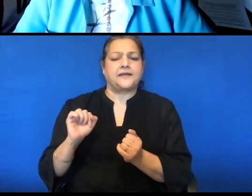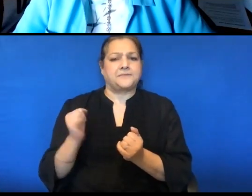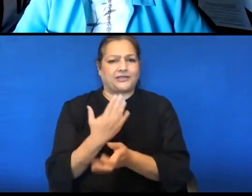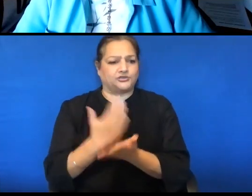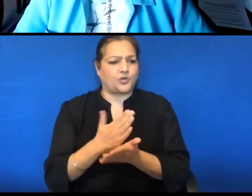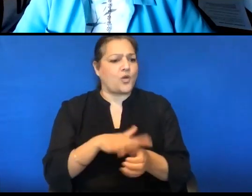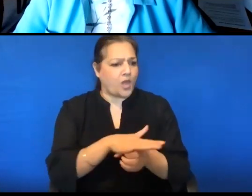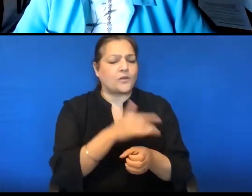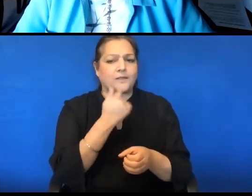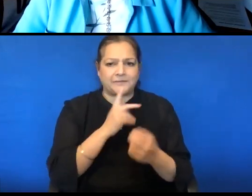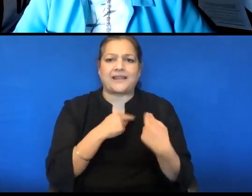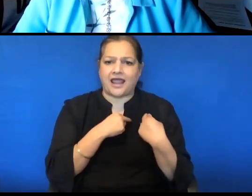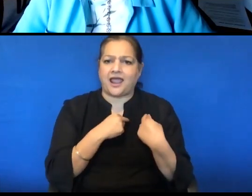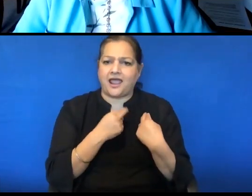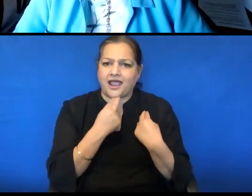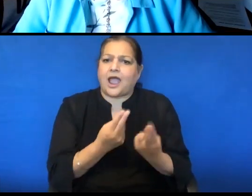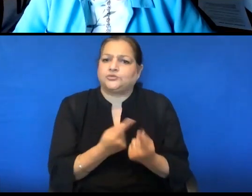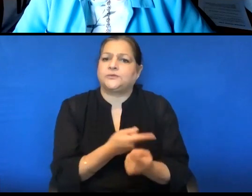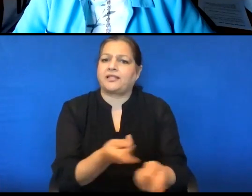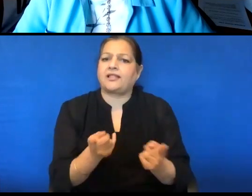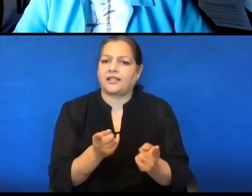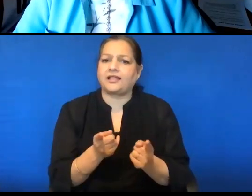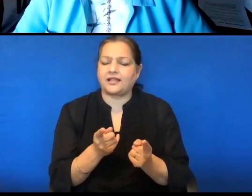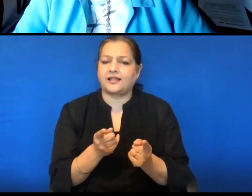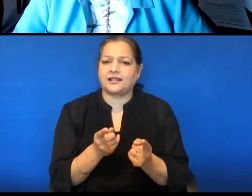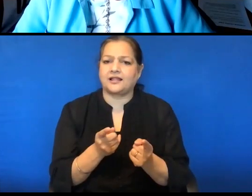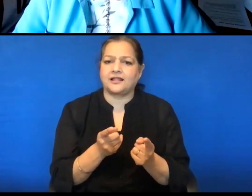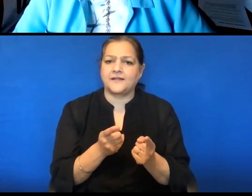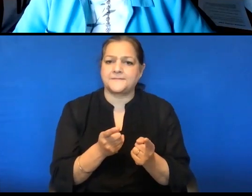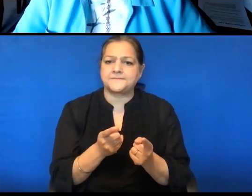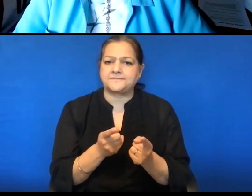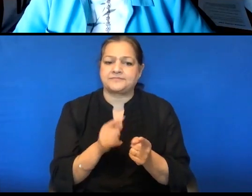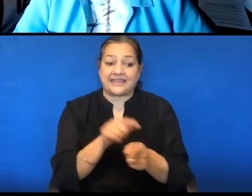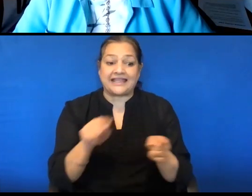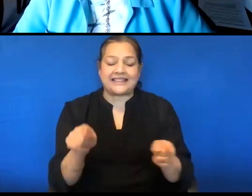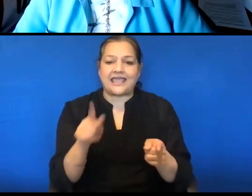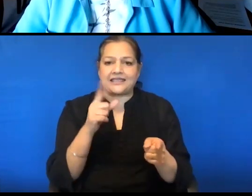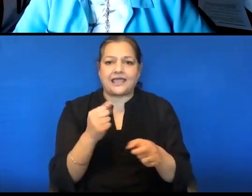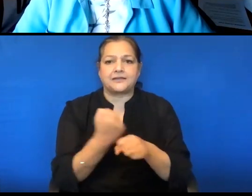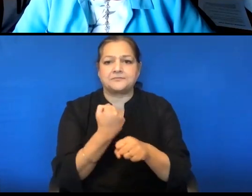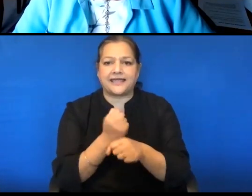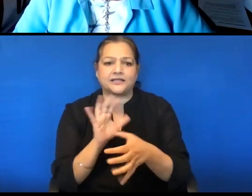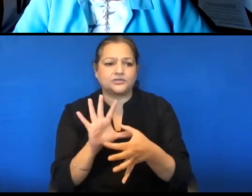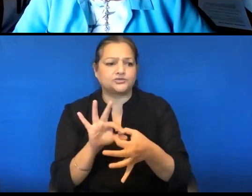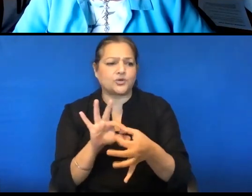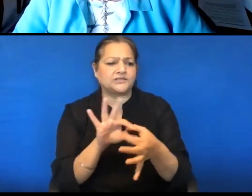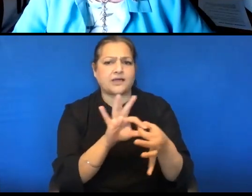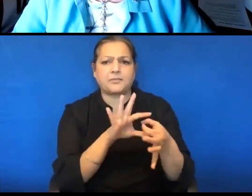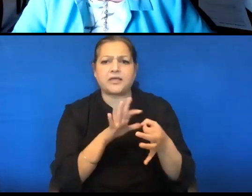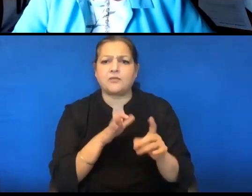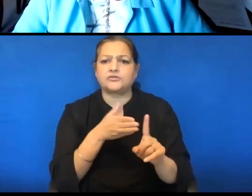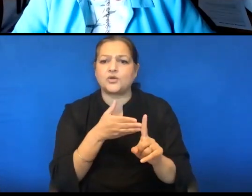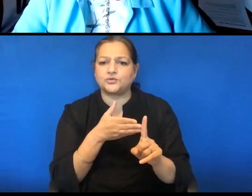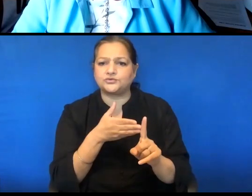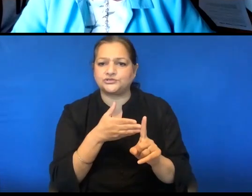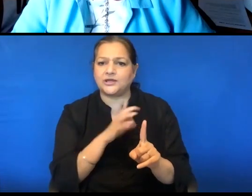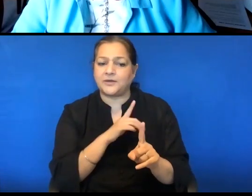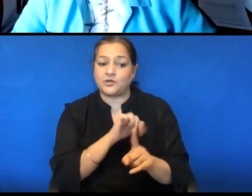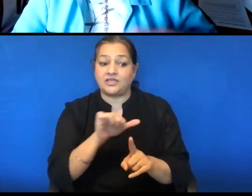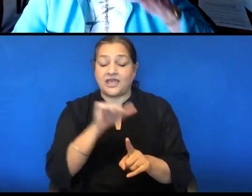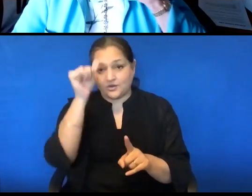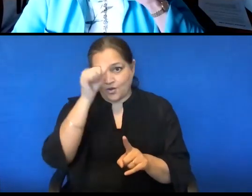well, and they are really well placed to have that joined up approach when you come to talking about skills and